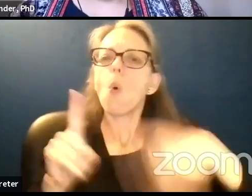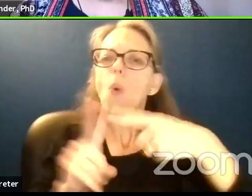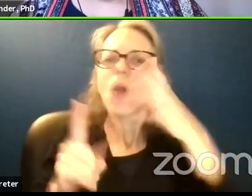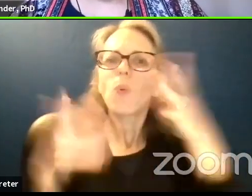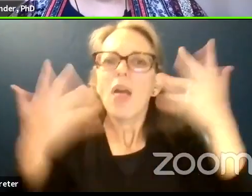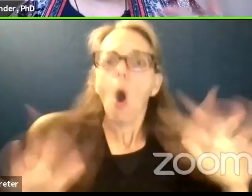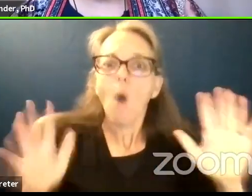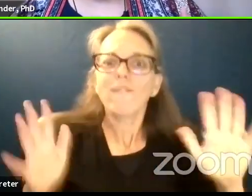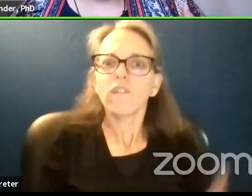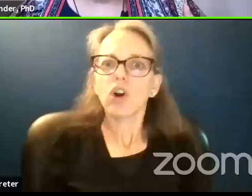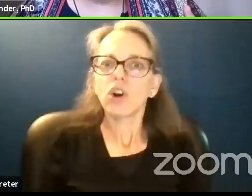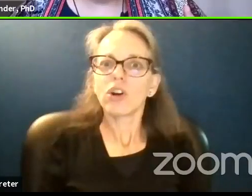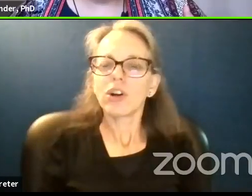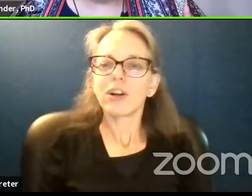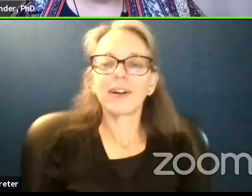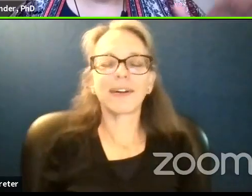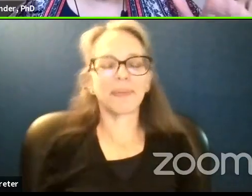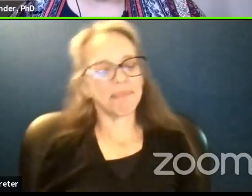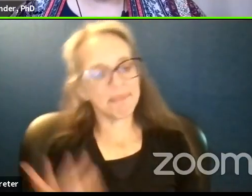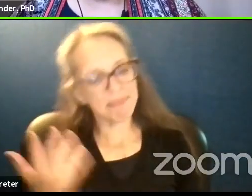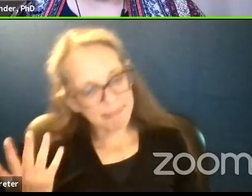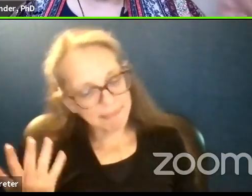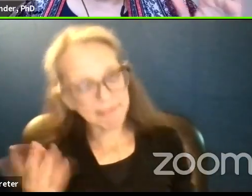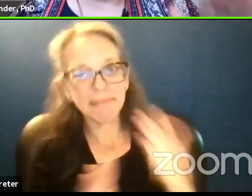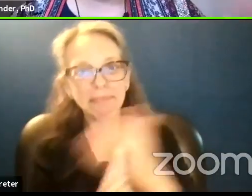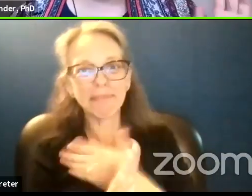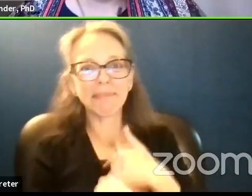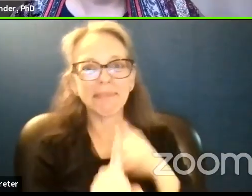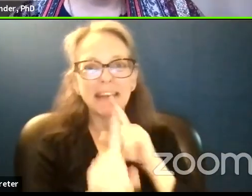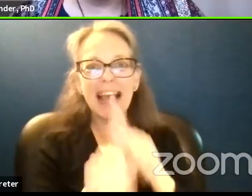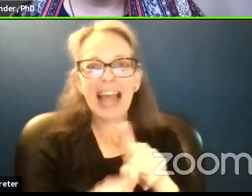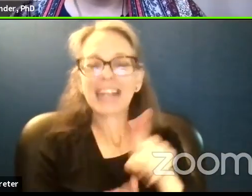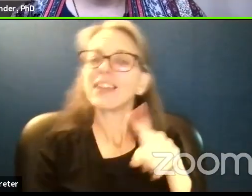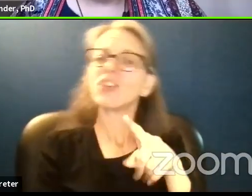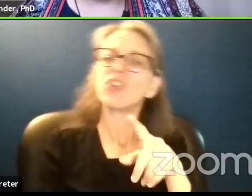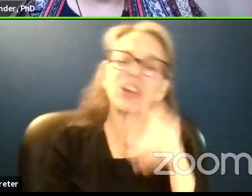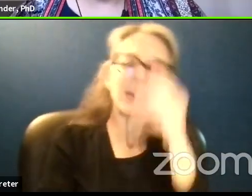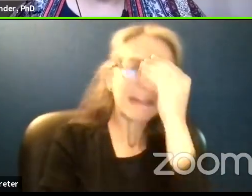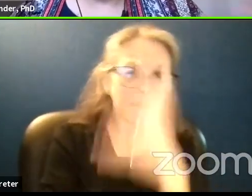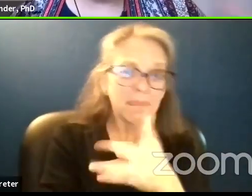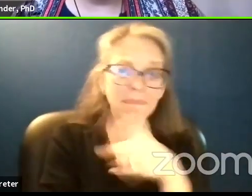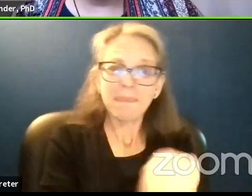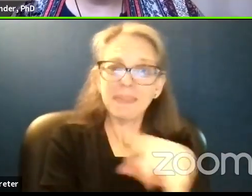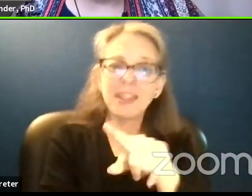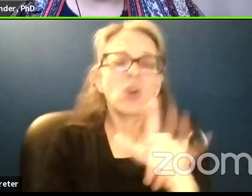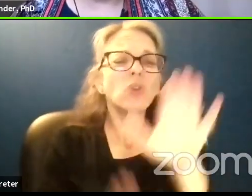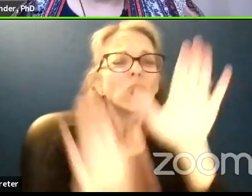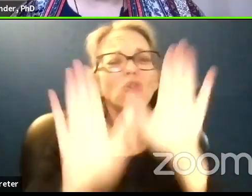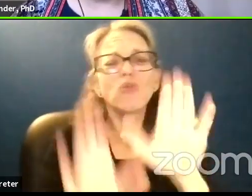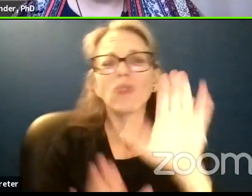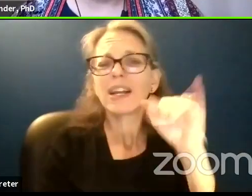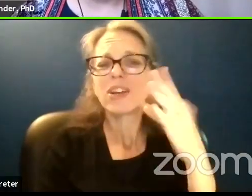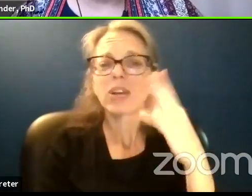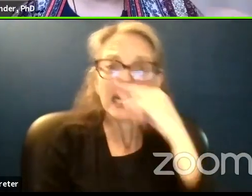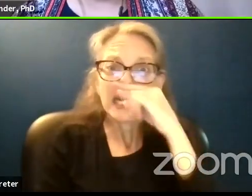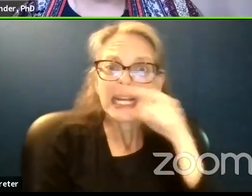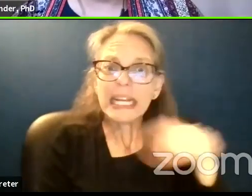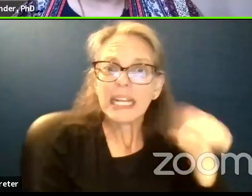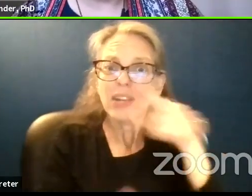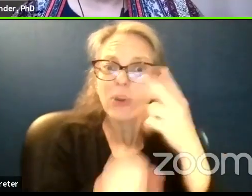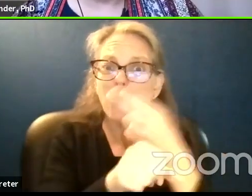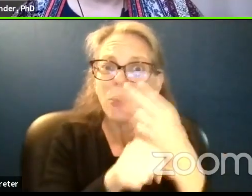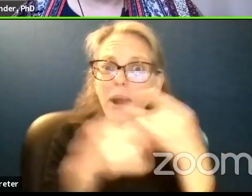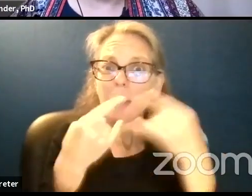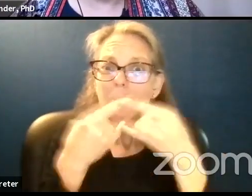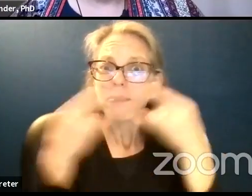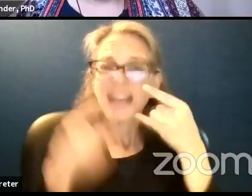I mean, before we answer that, I just wanna say you guys are doing a great job. I will say kids wear masks better than